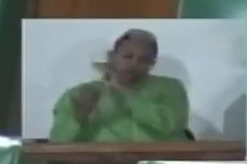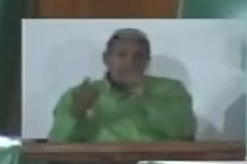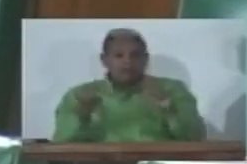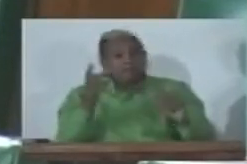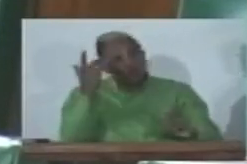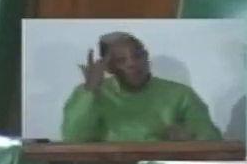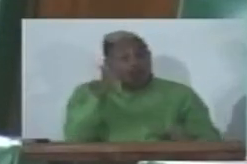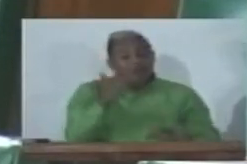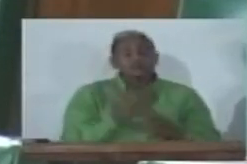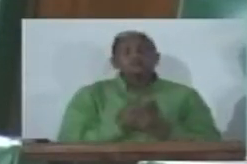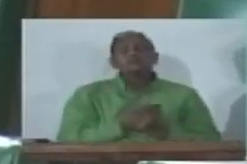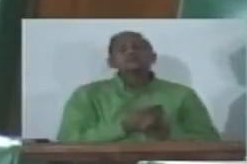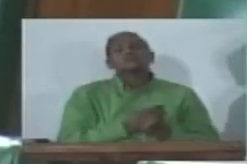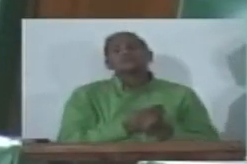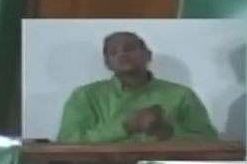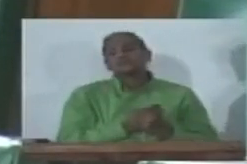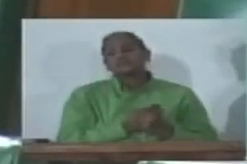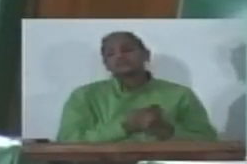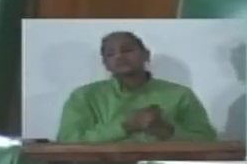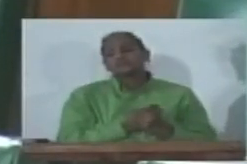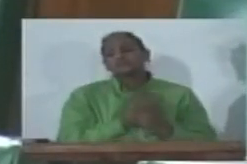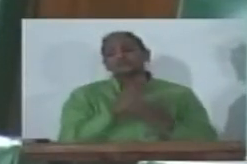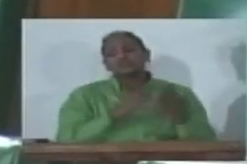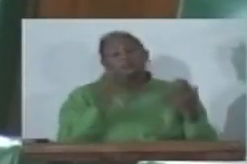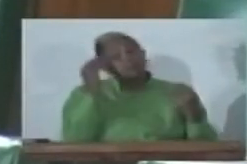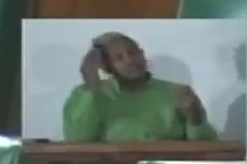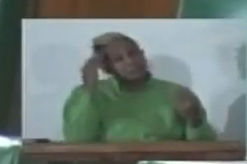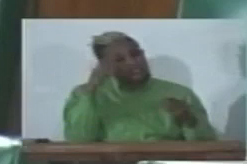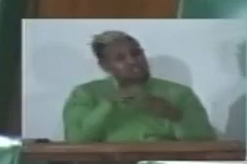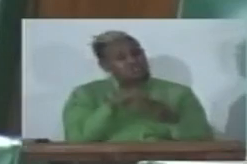because some contents of it should include